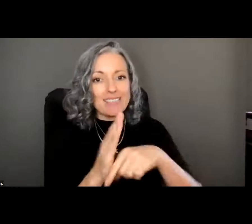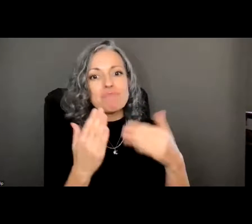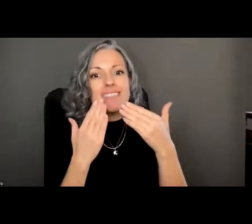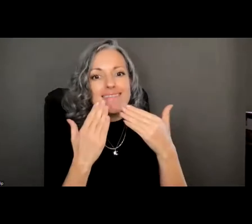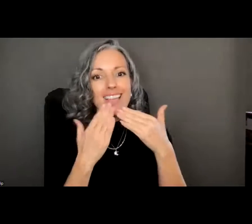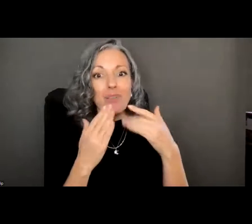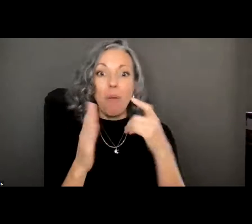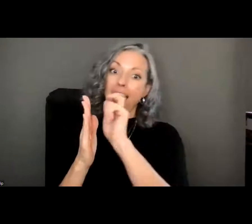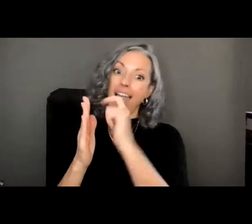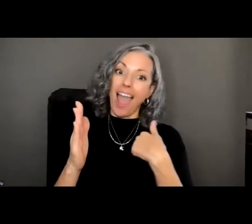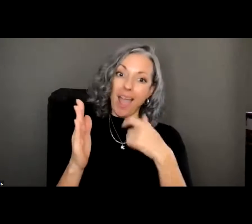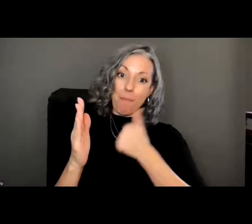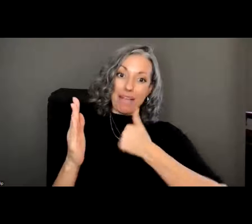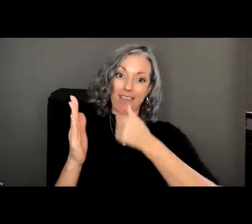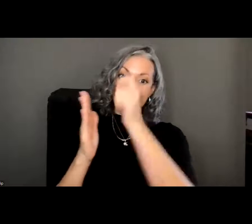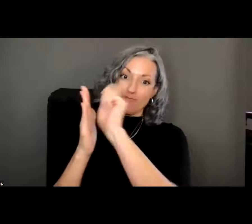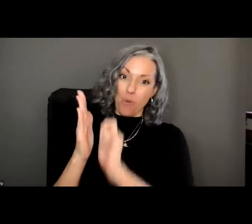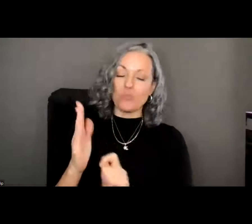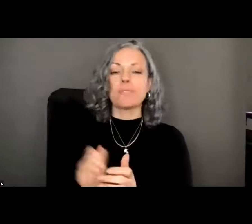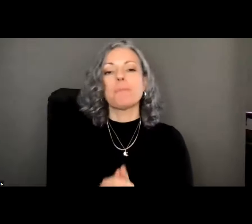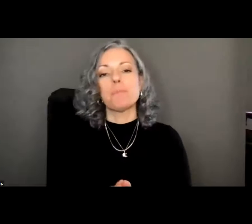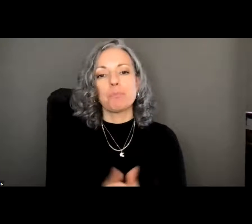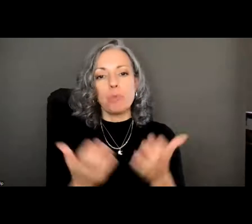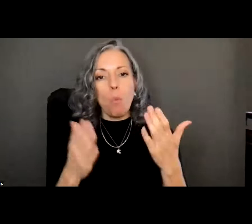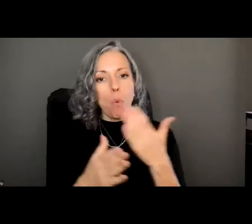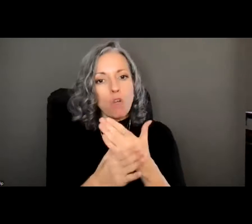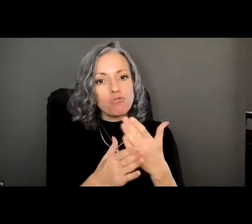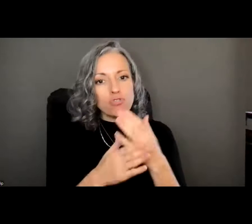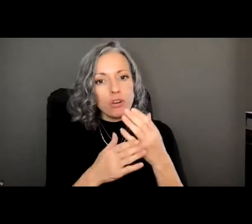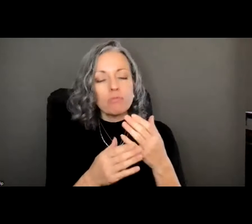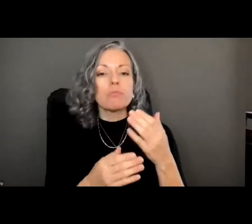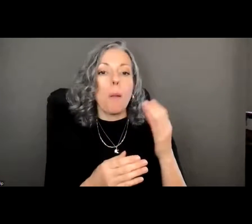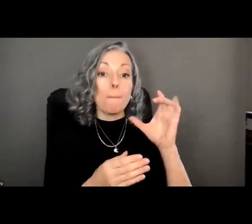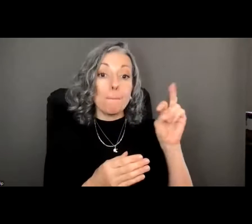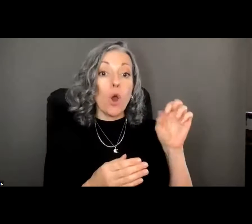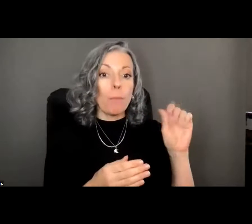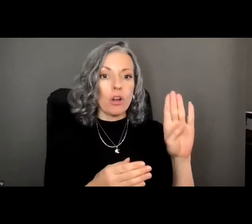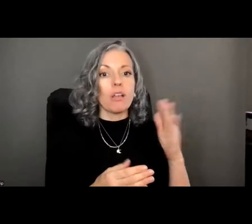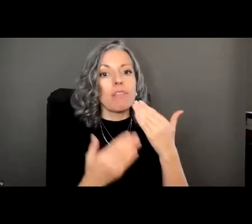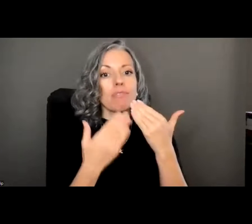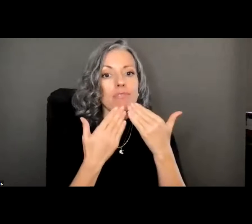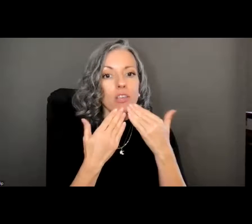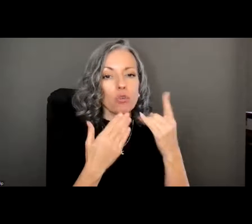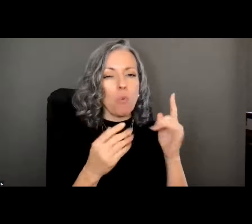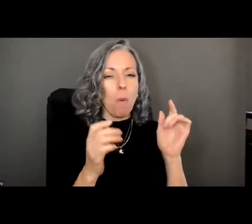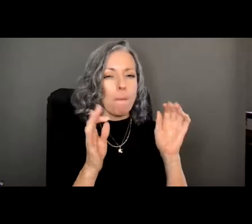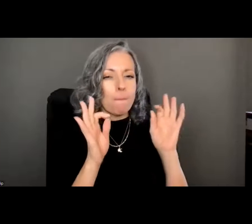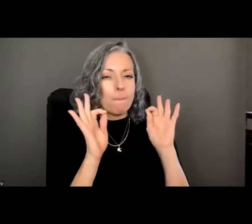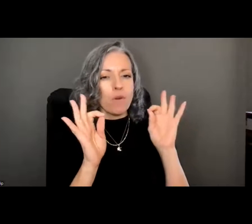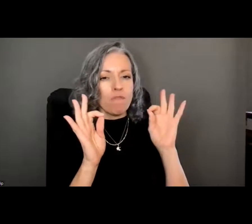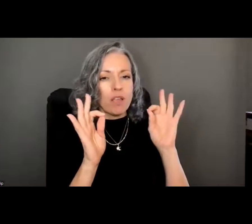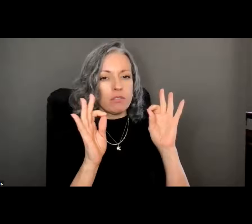copious notes. I wanted to share, and Barbara, thank you. You actually made a perfect segue for what we're going